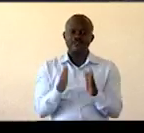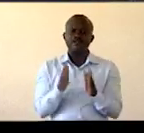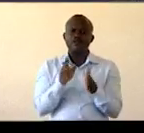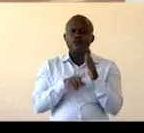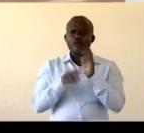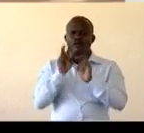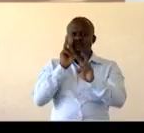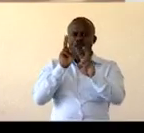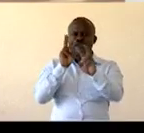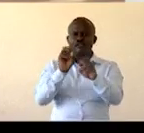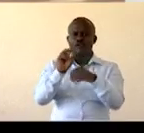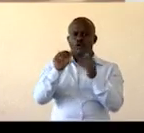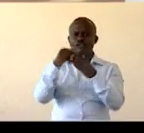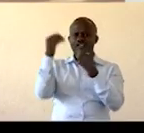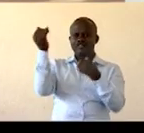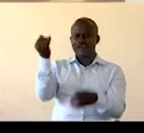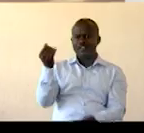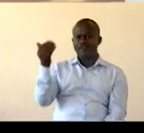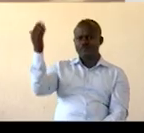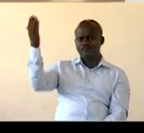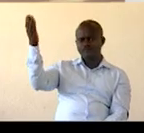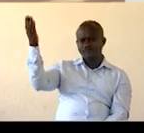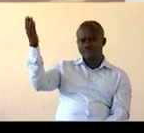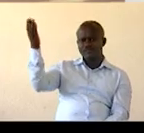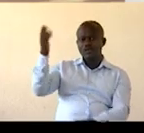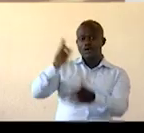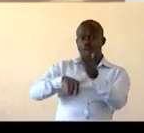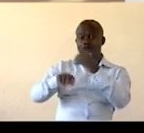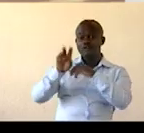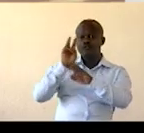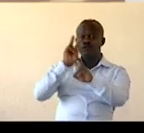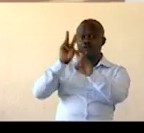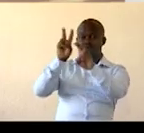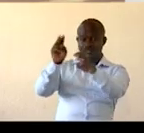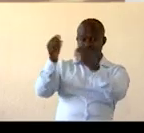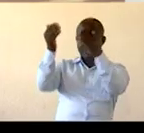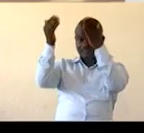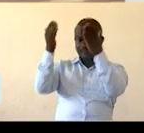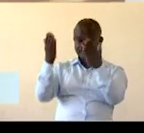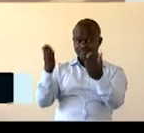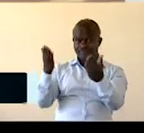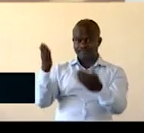see on this diagram? What do you see on this diagram?